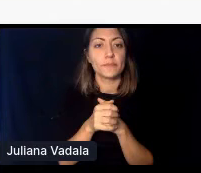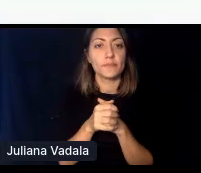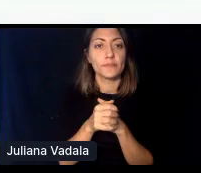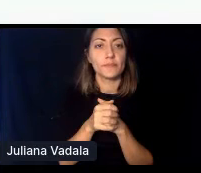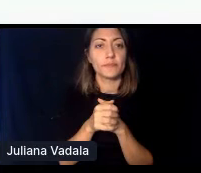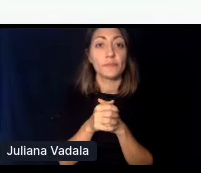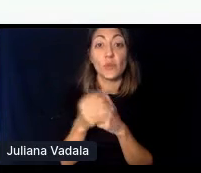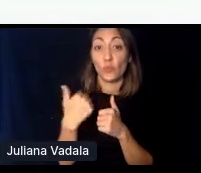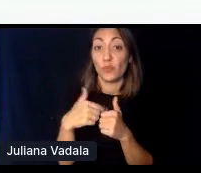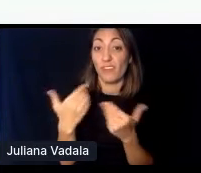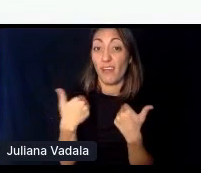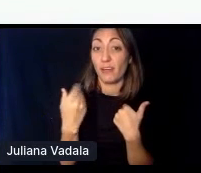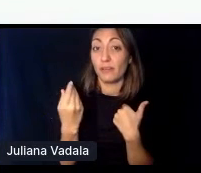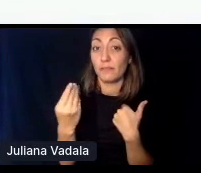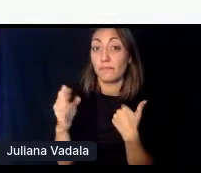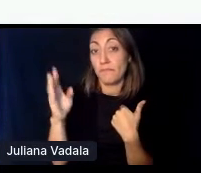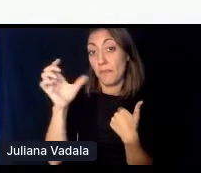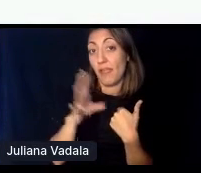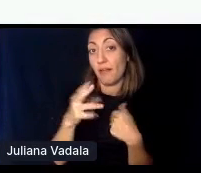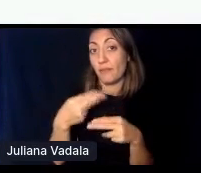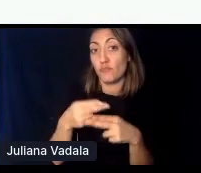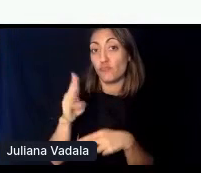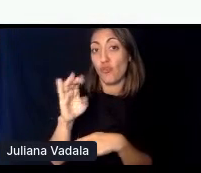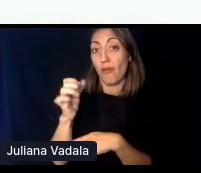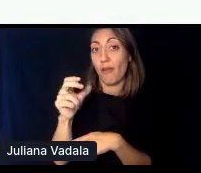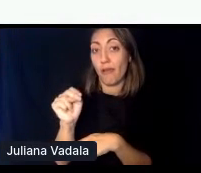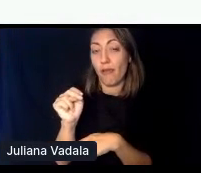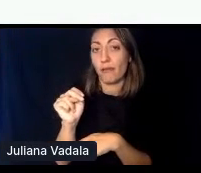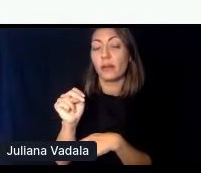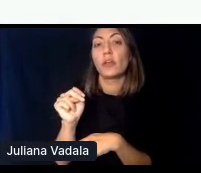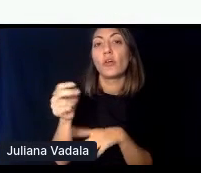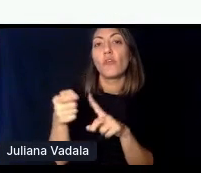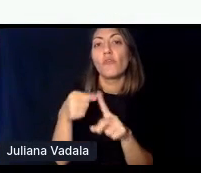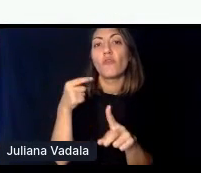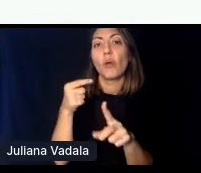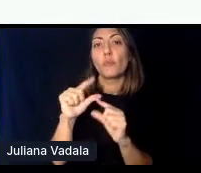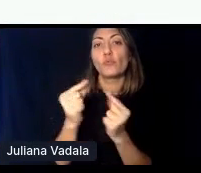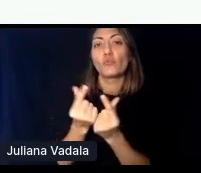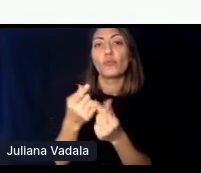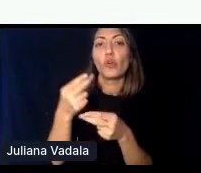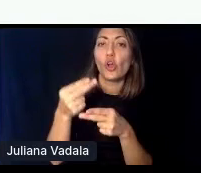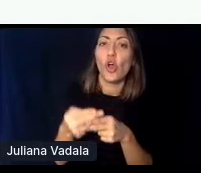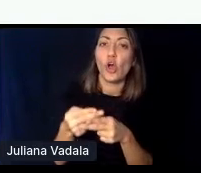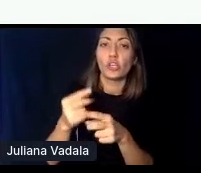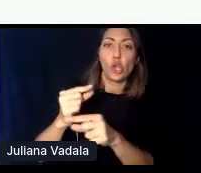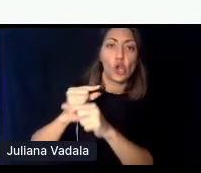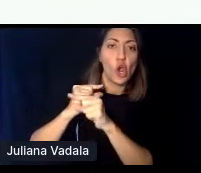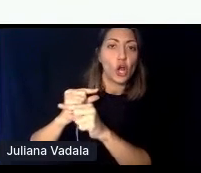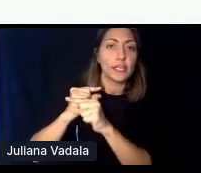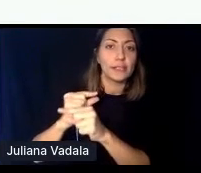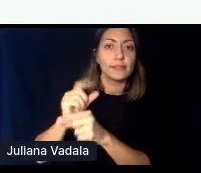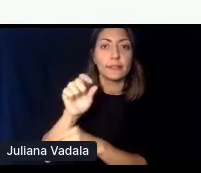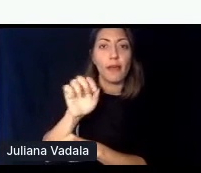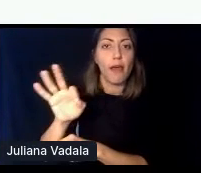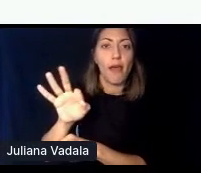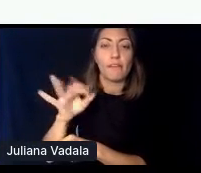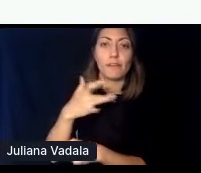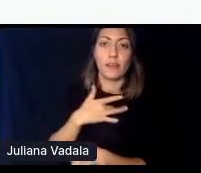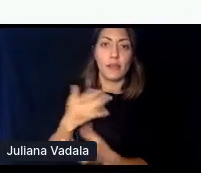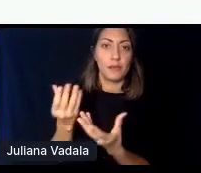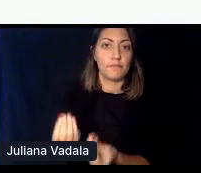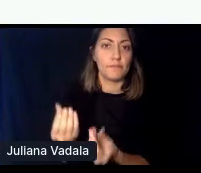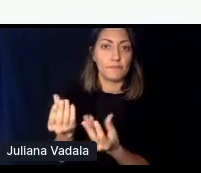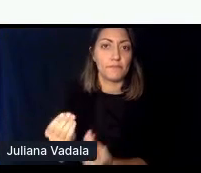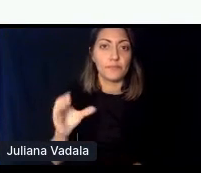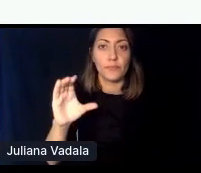group leaders in a group they call Guardians of Compassion, he helped me understand that we're in a cycle of trauma